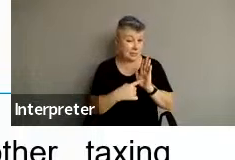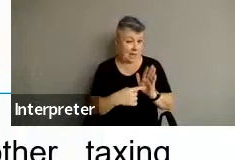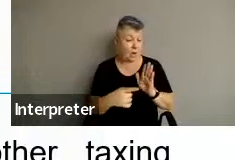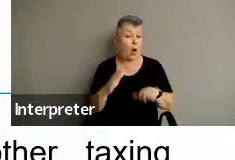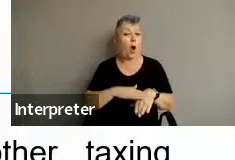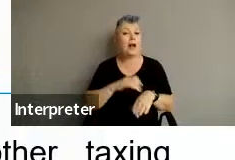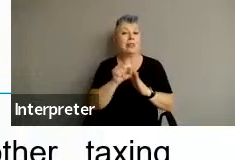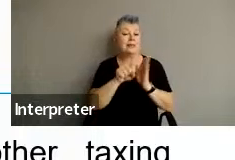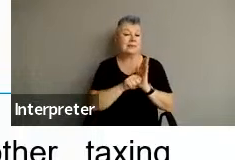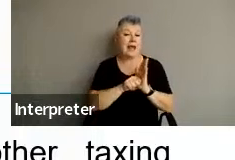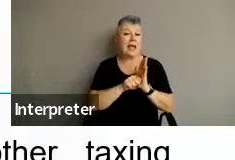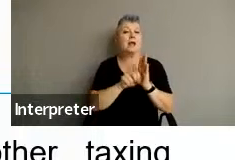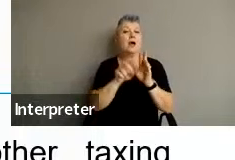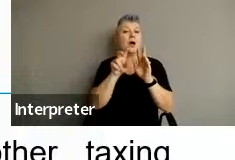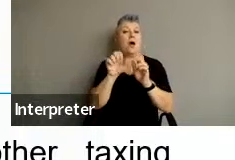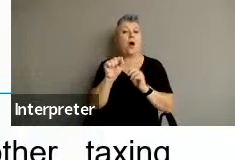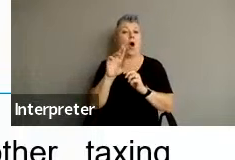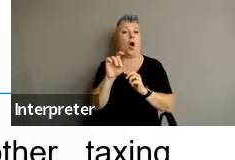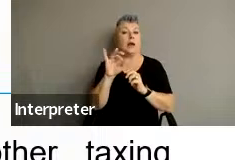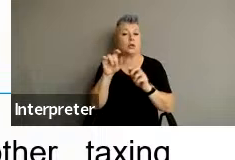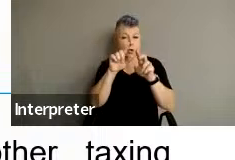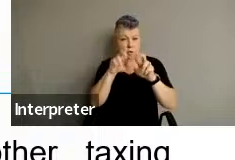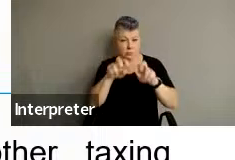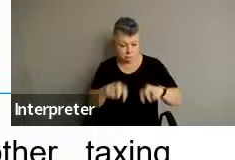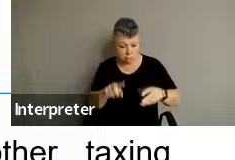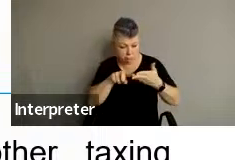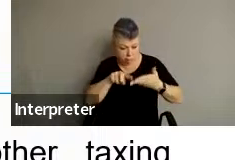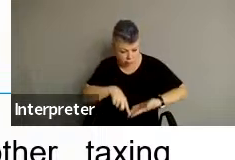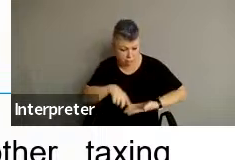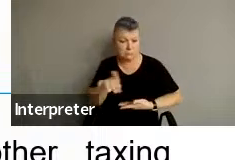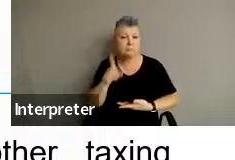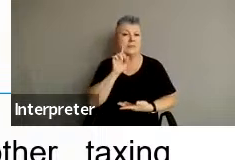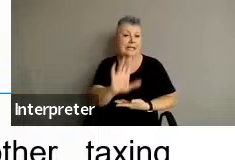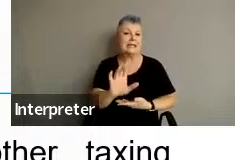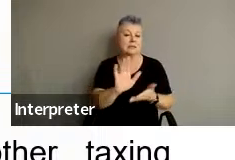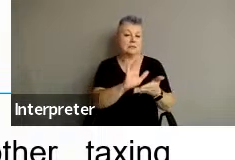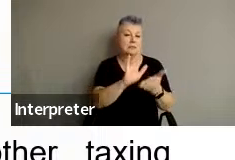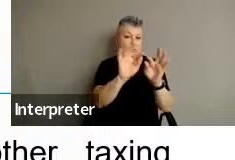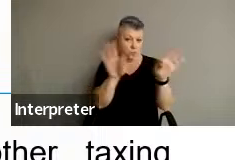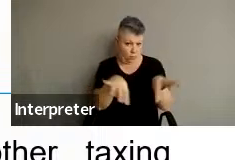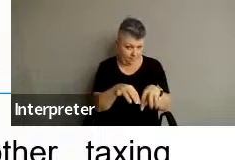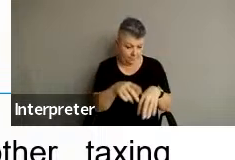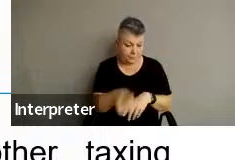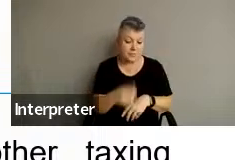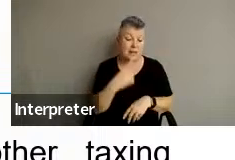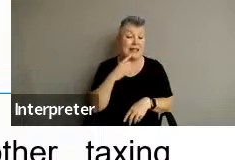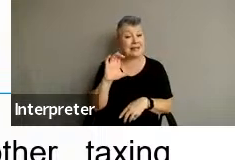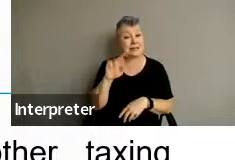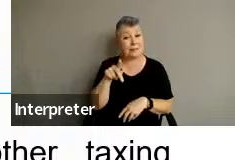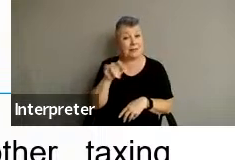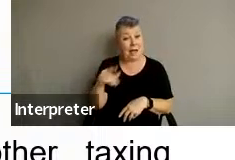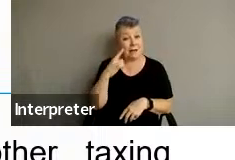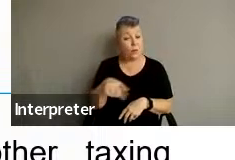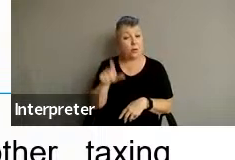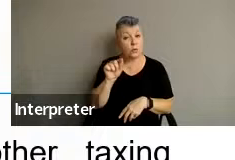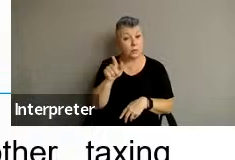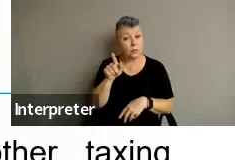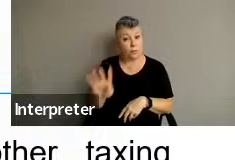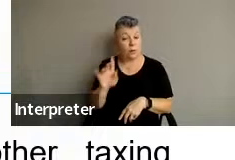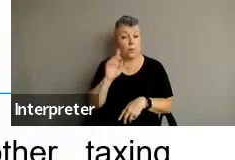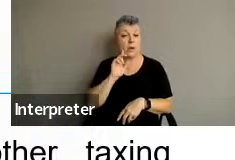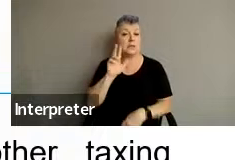Auditor's tax rate calculator, which the snippet is included here for your reference. And that CPI for 2024 was